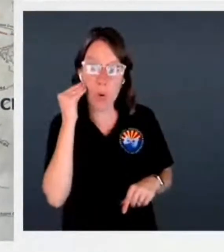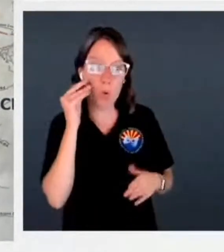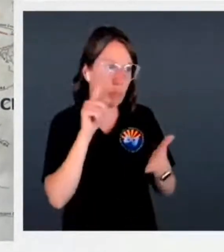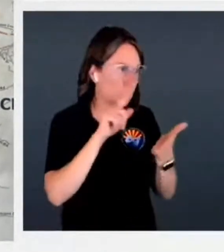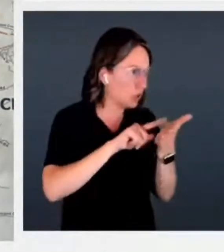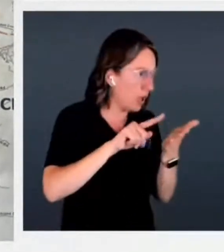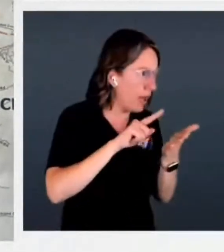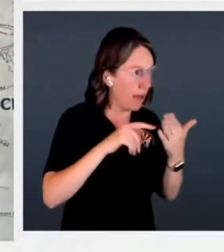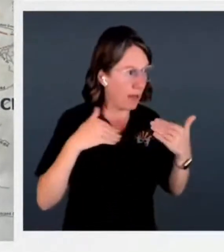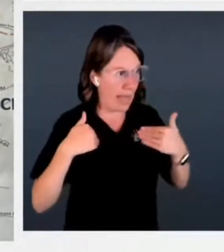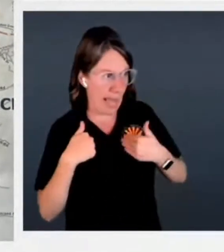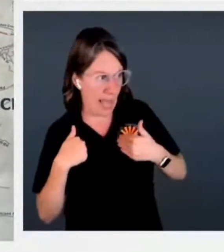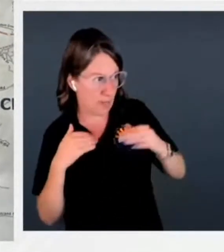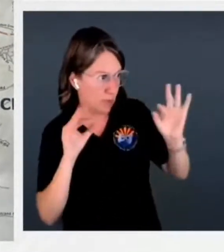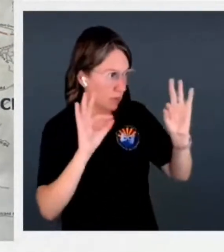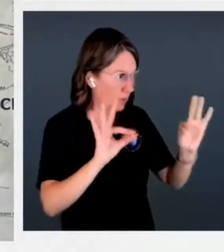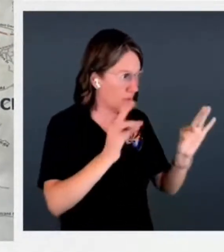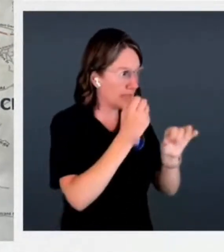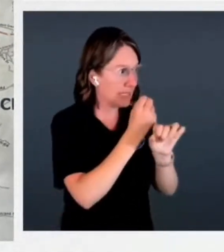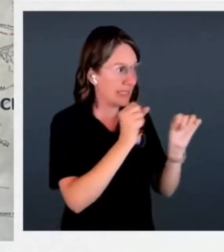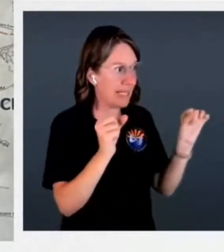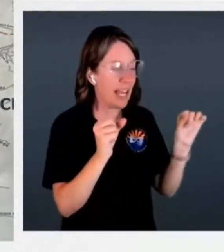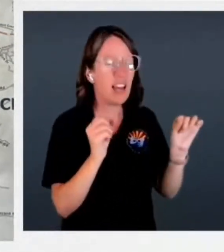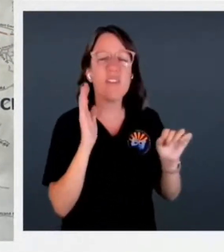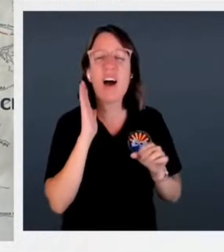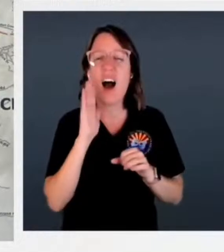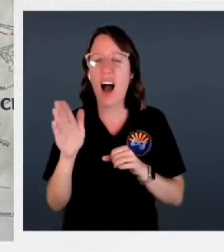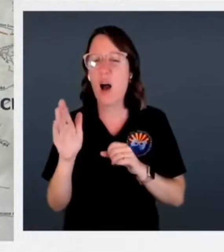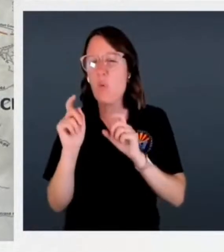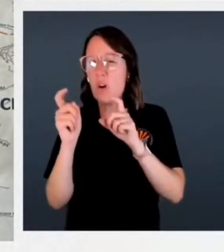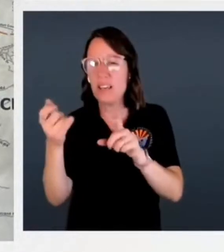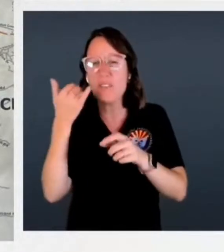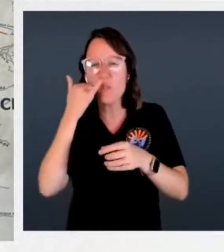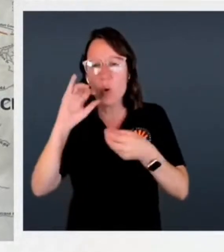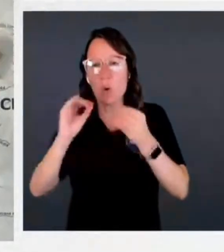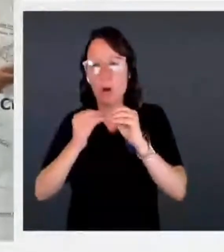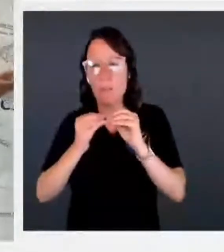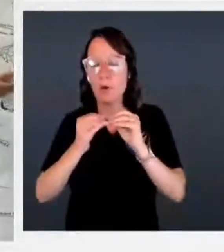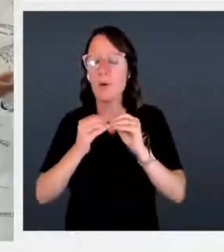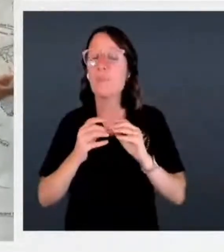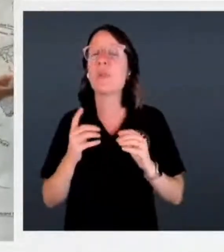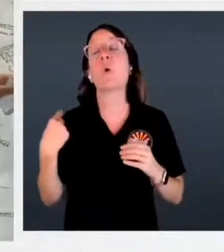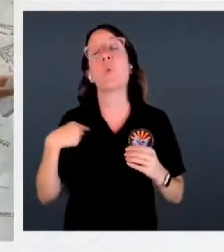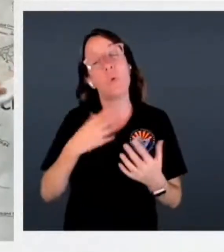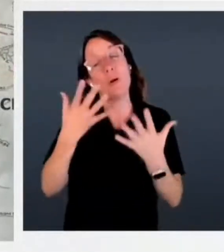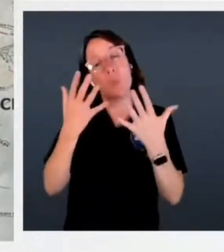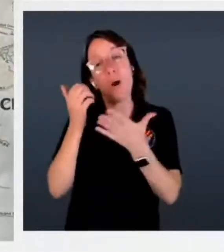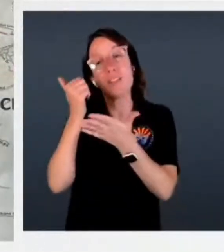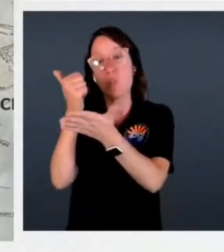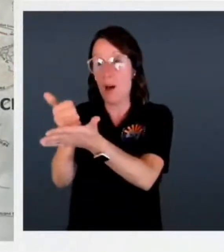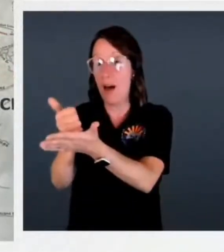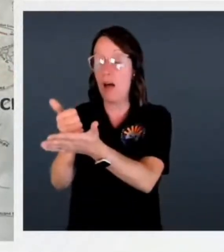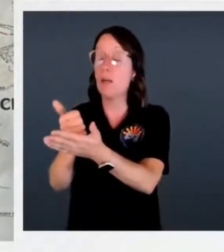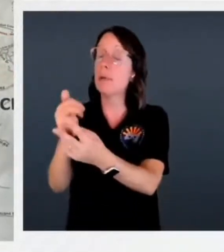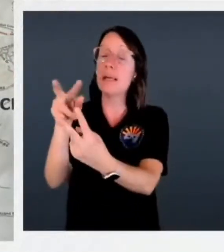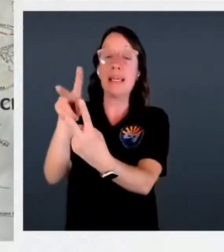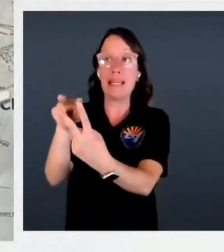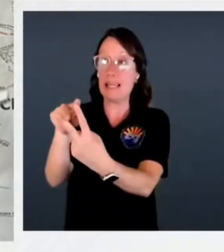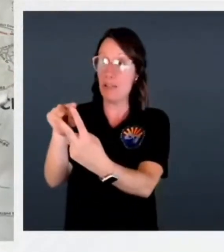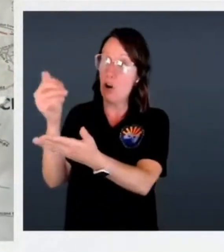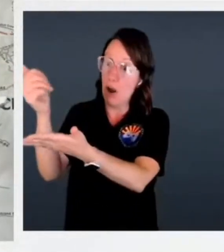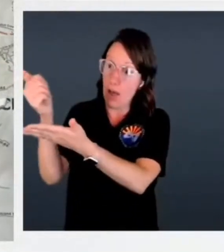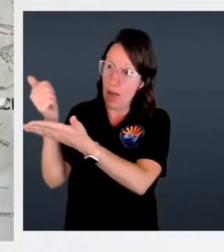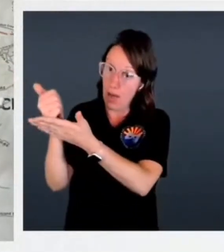later, but just recognize we really want to try to do what we can for you. That's either getting you in there to get things and bring you out, or going